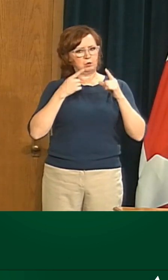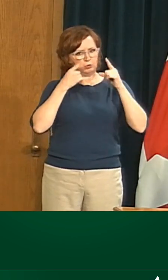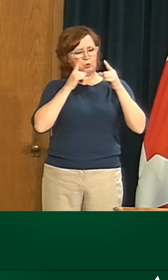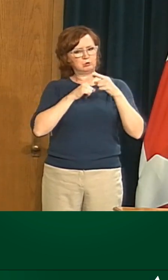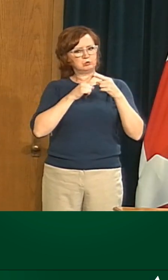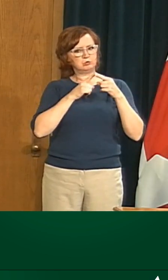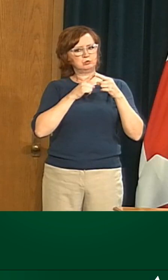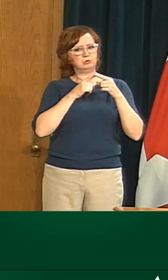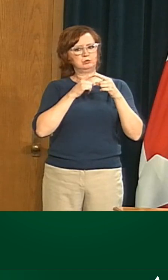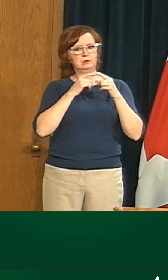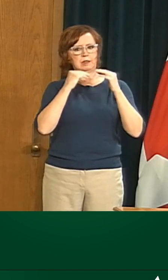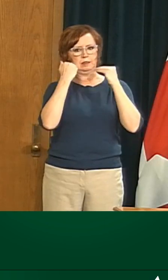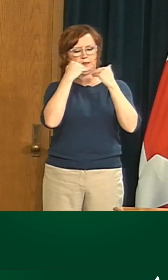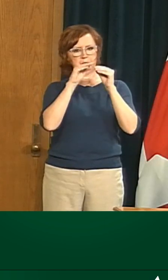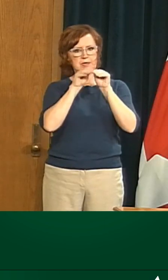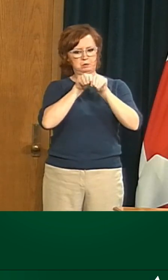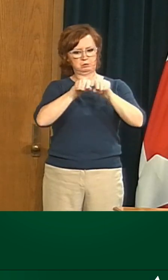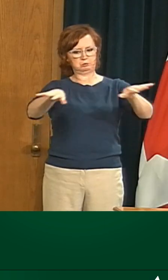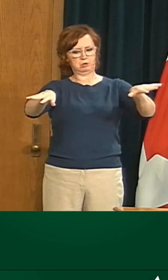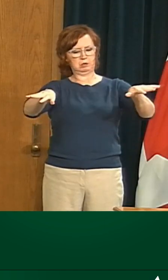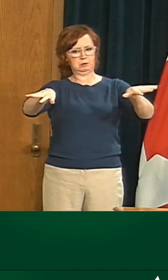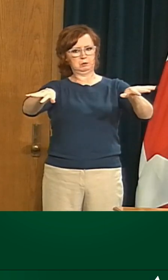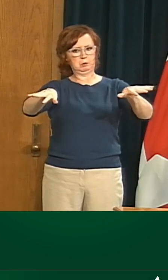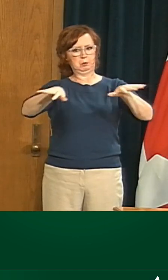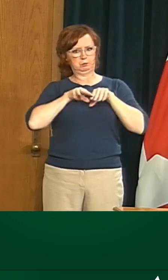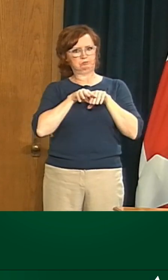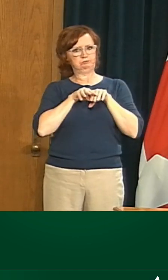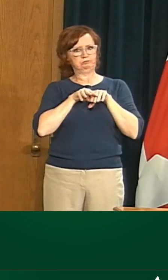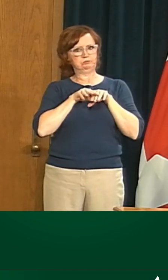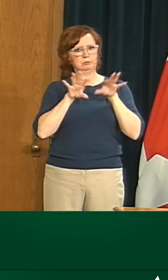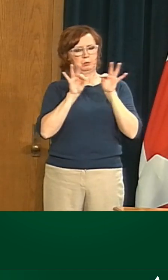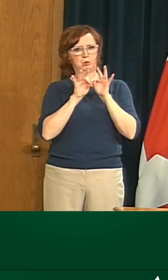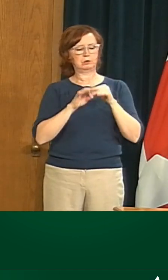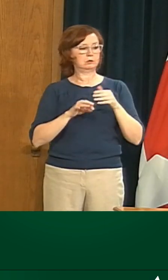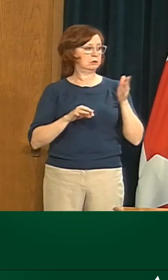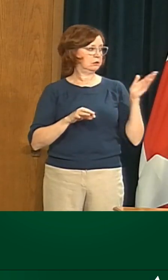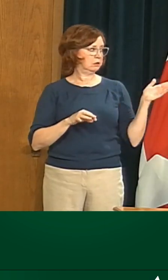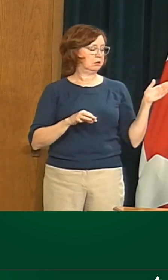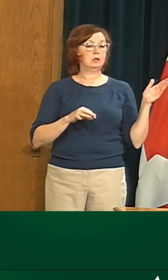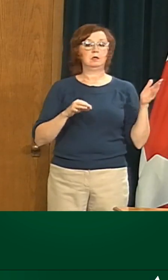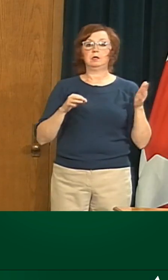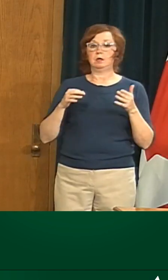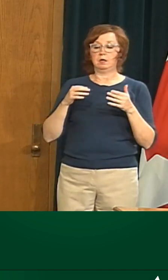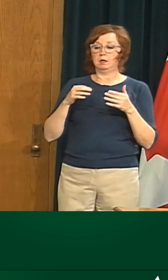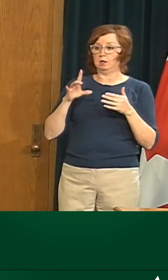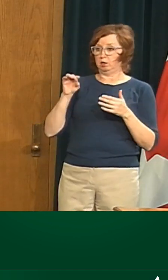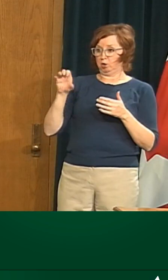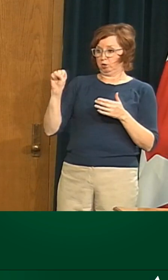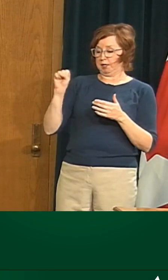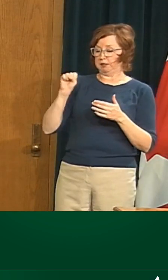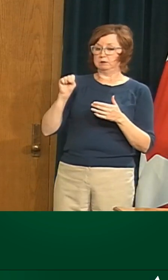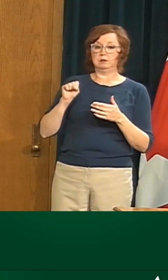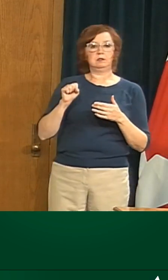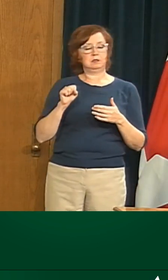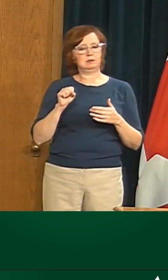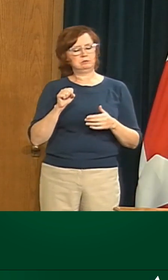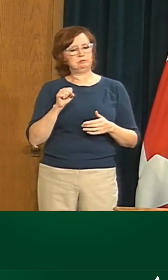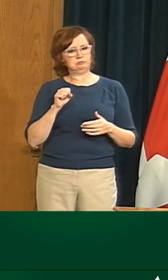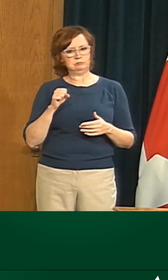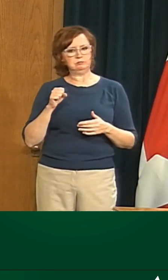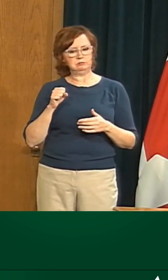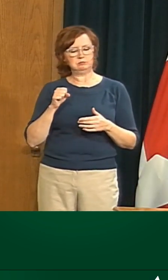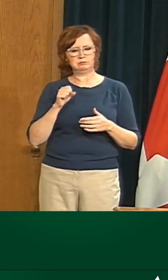So what I'd just like to add is that, like the Premier said, it's really positive that we are able